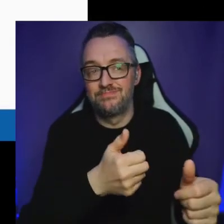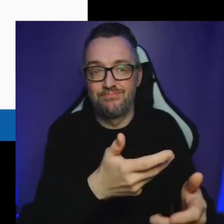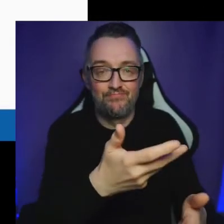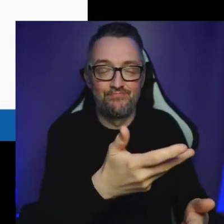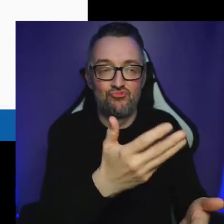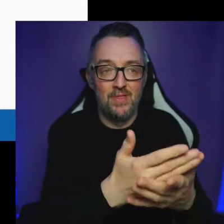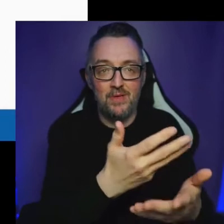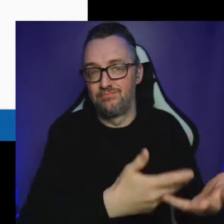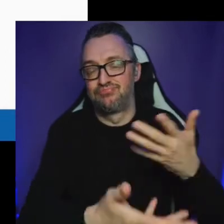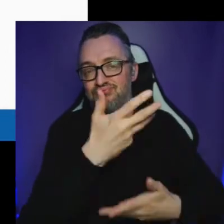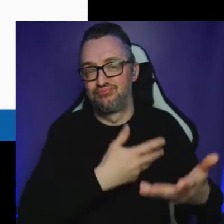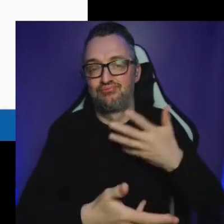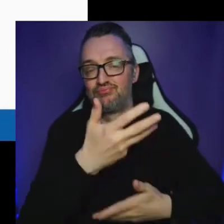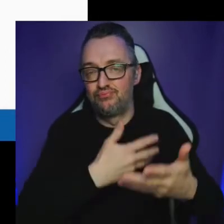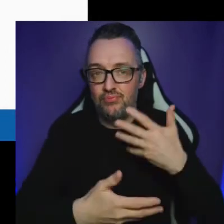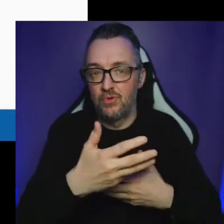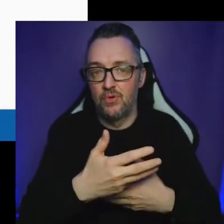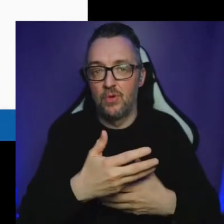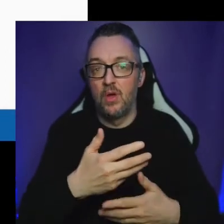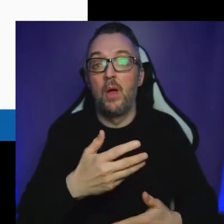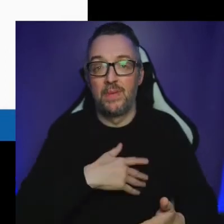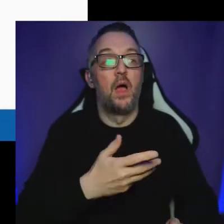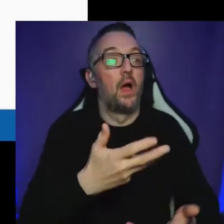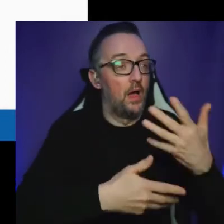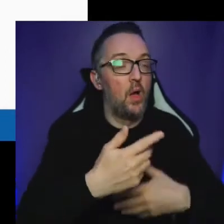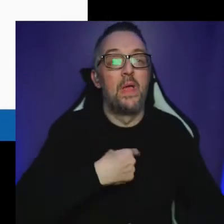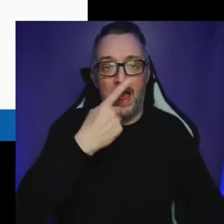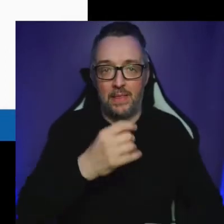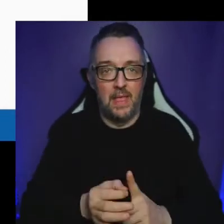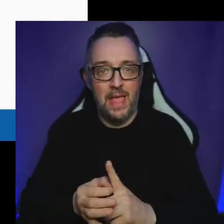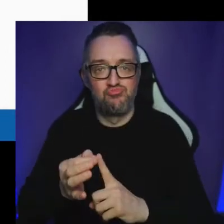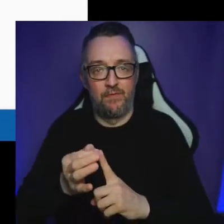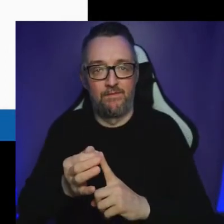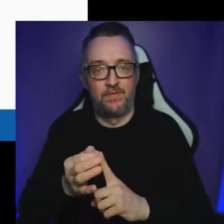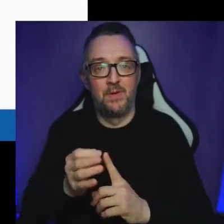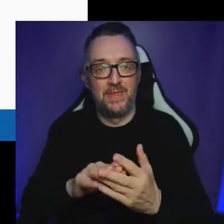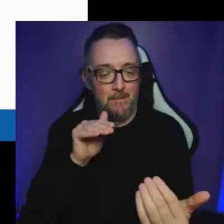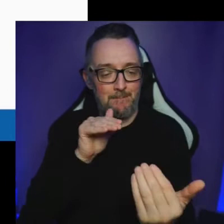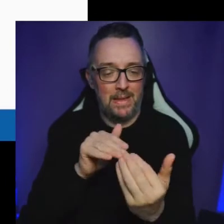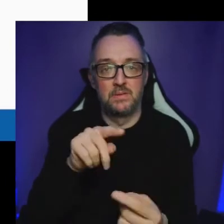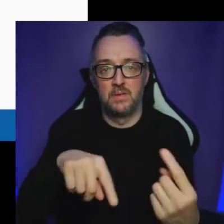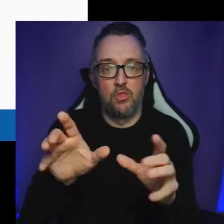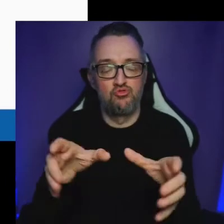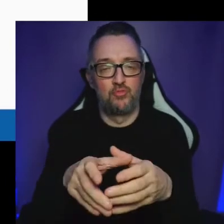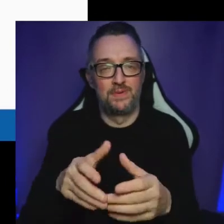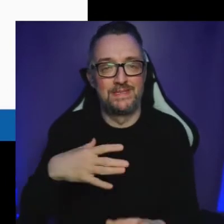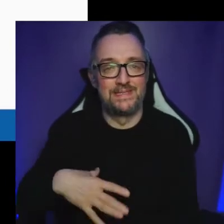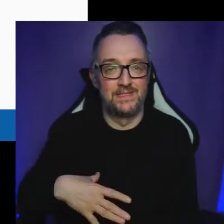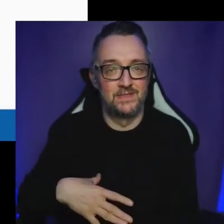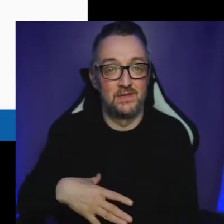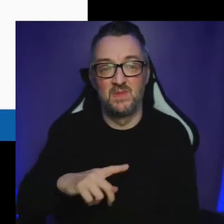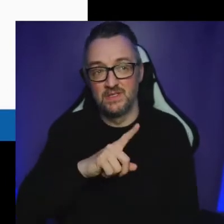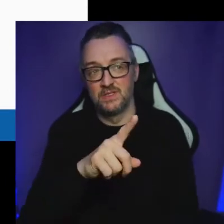opportunity to actually improve and address the needs of the group that the support organization knew.